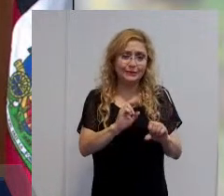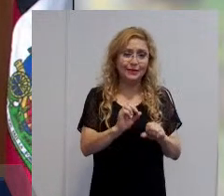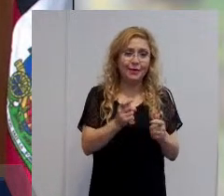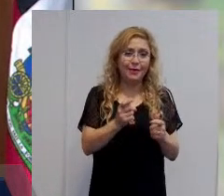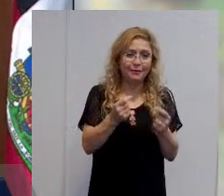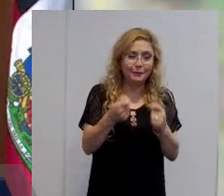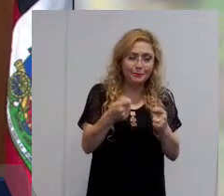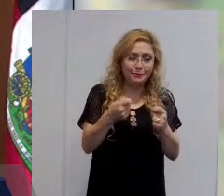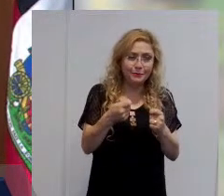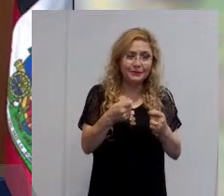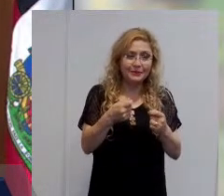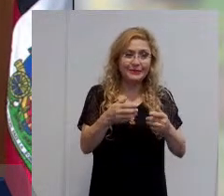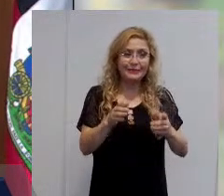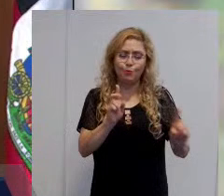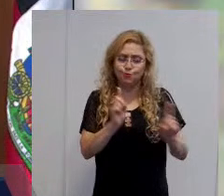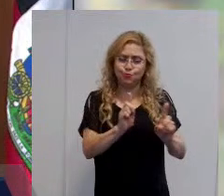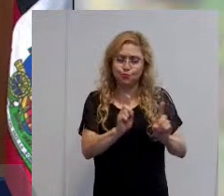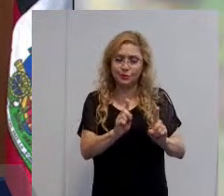fiscal